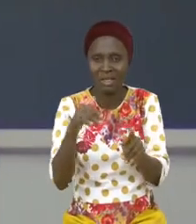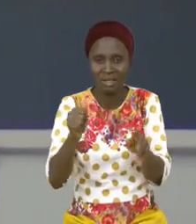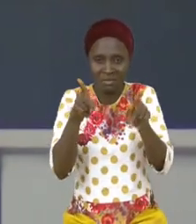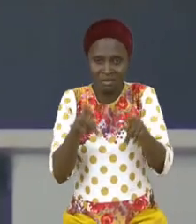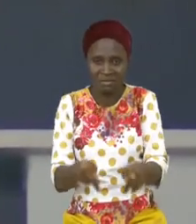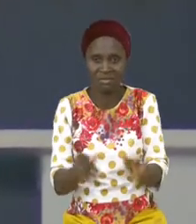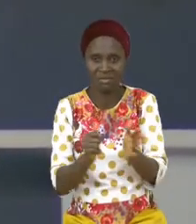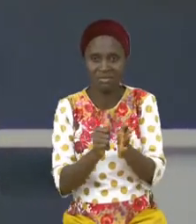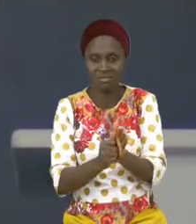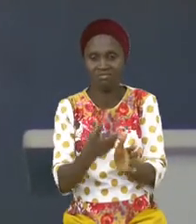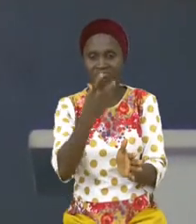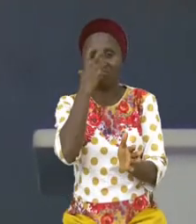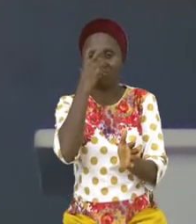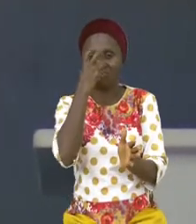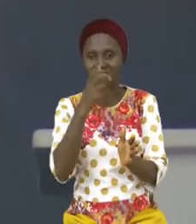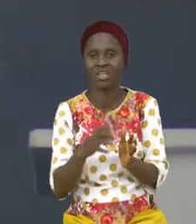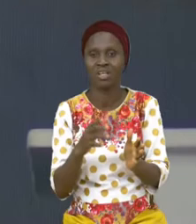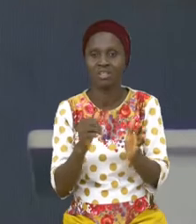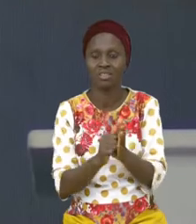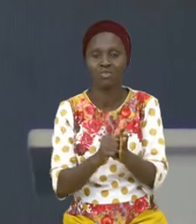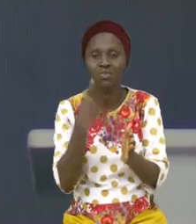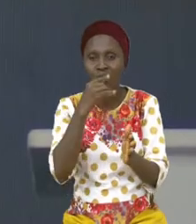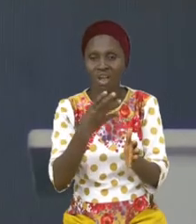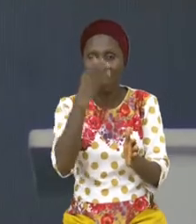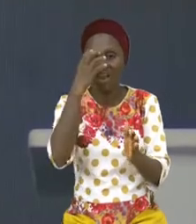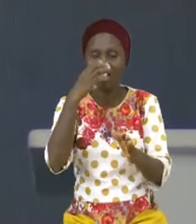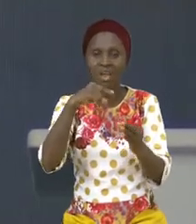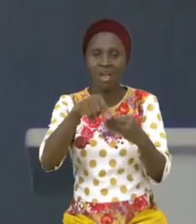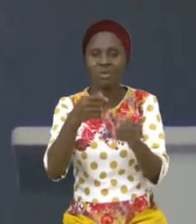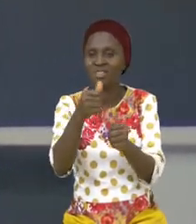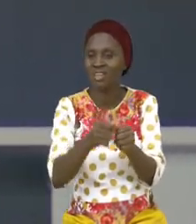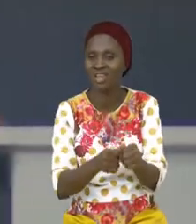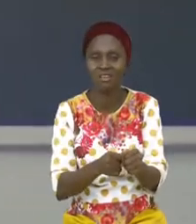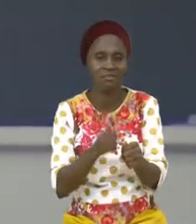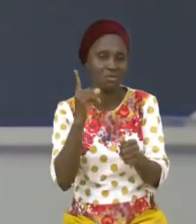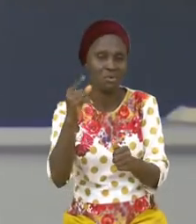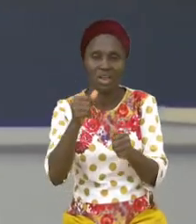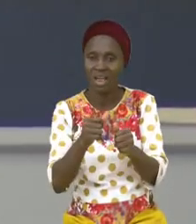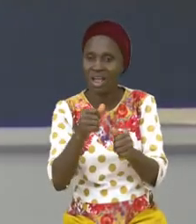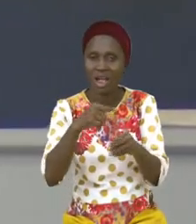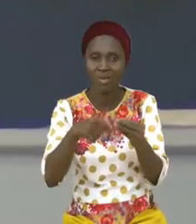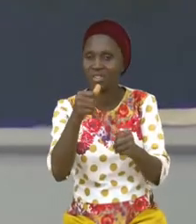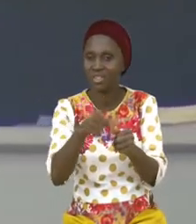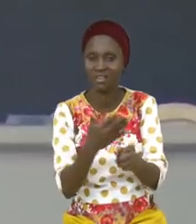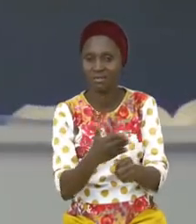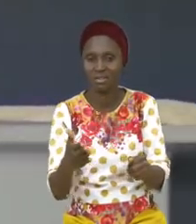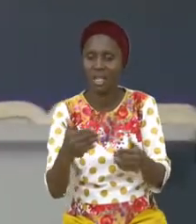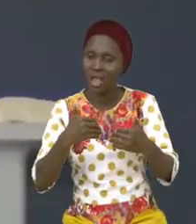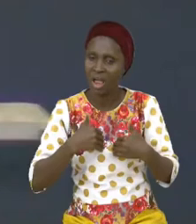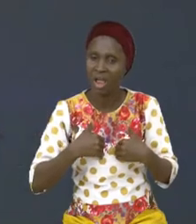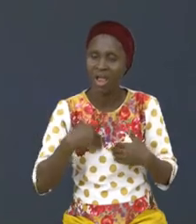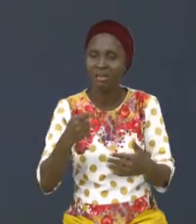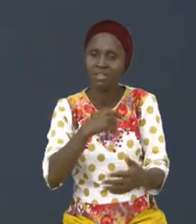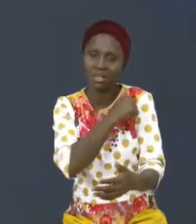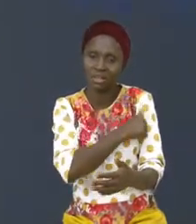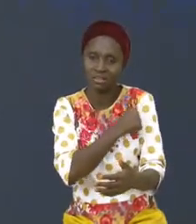fellow that you should always angry about everybody and about everything i have the attitude the people are